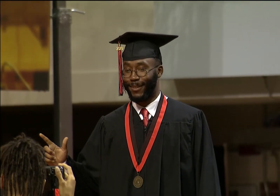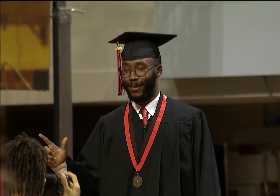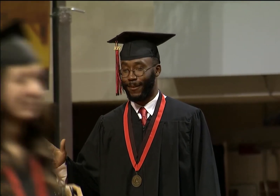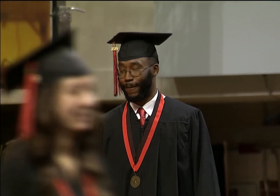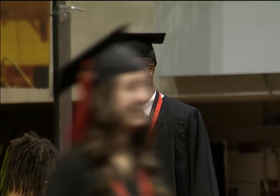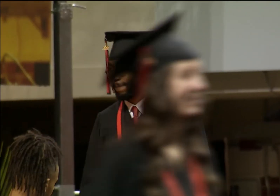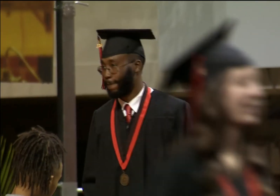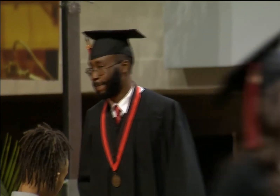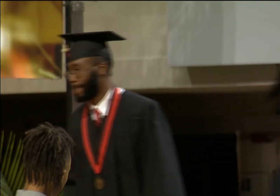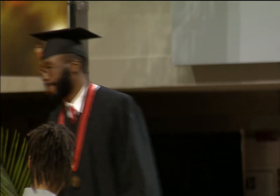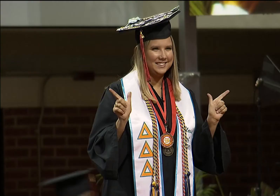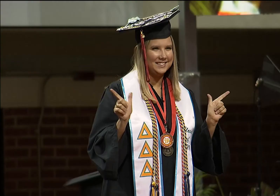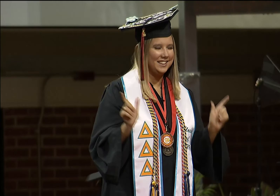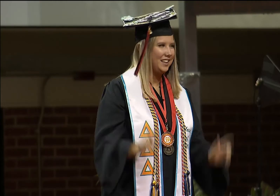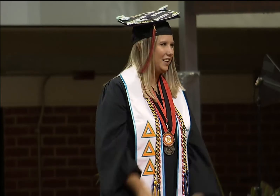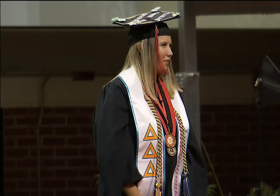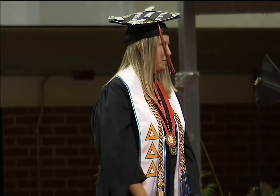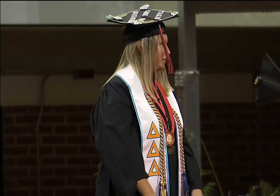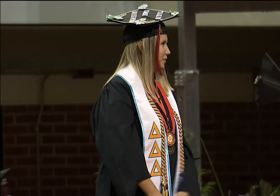Jerry Michael Deason.